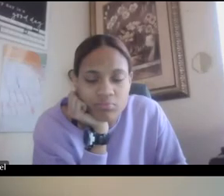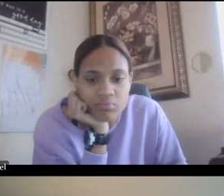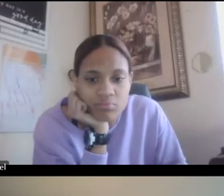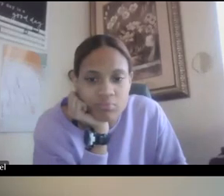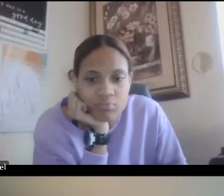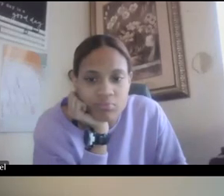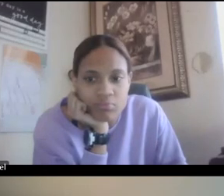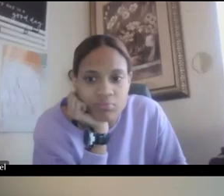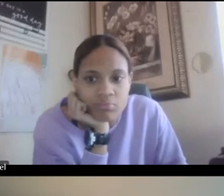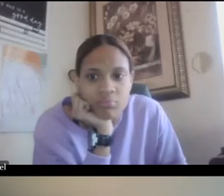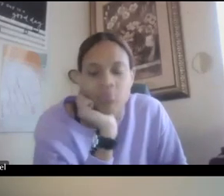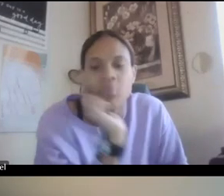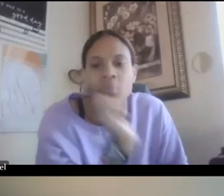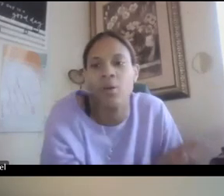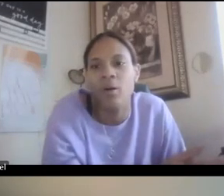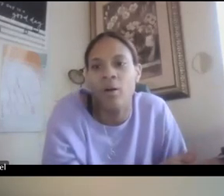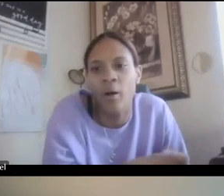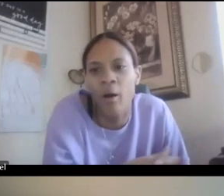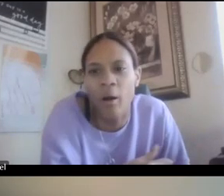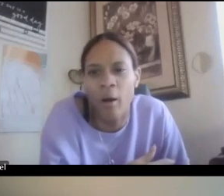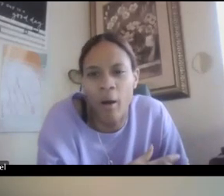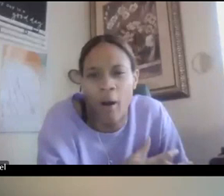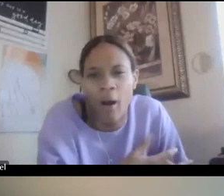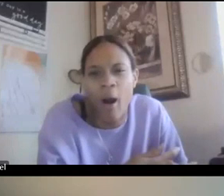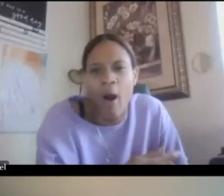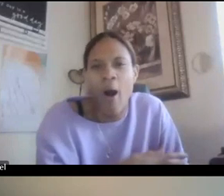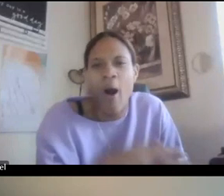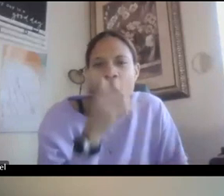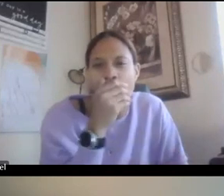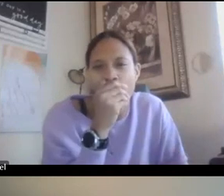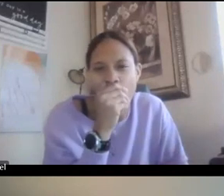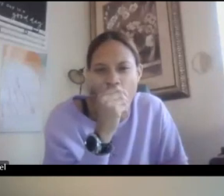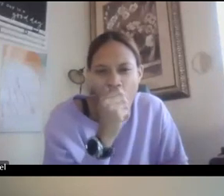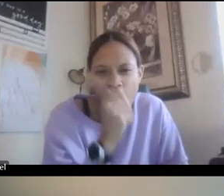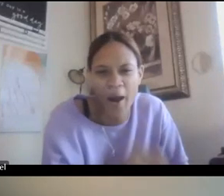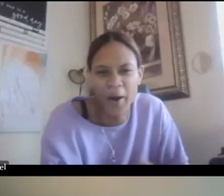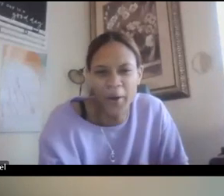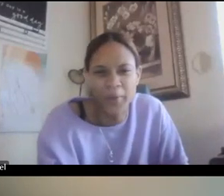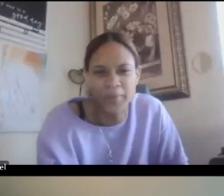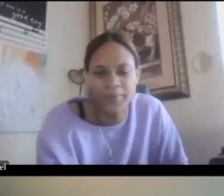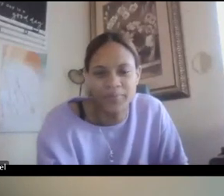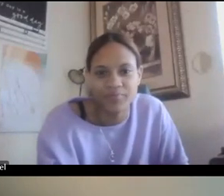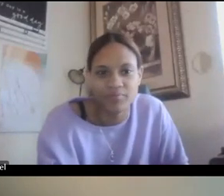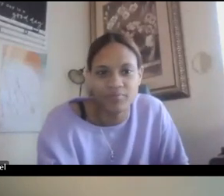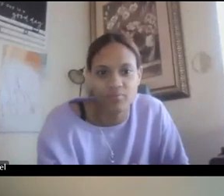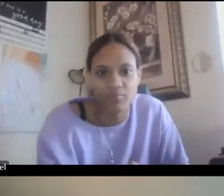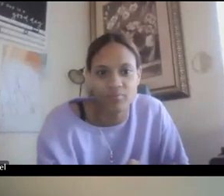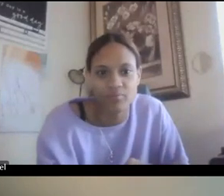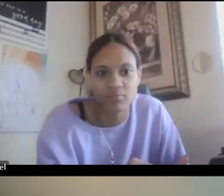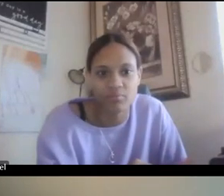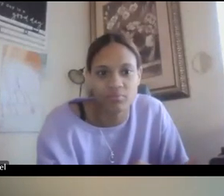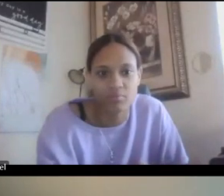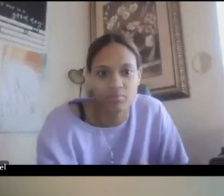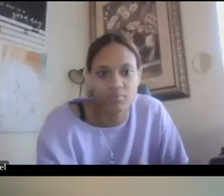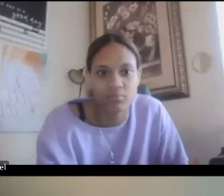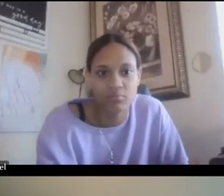Can you read the, can you hear the video on the, what I shared to you? Can you hear it? Yes. You can.